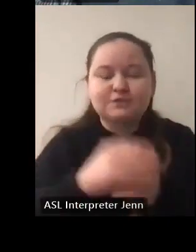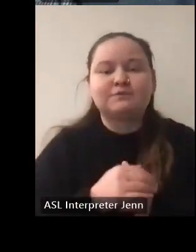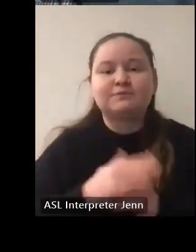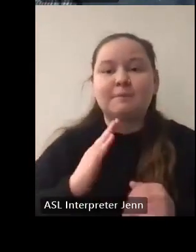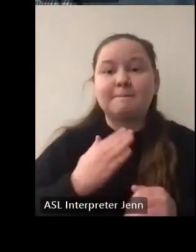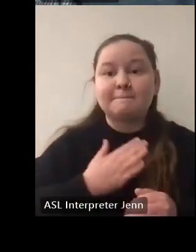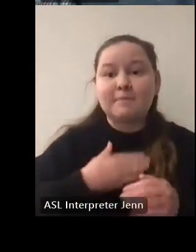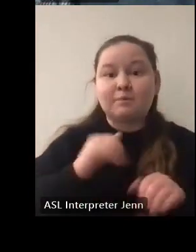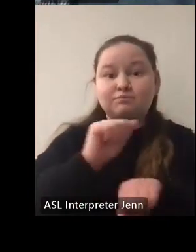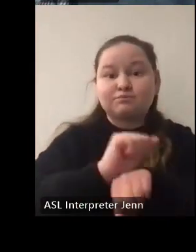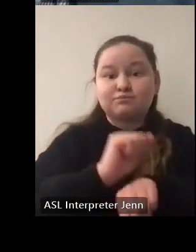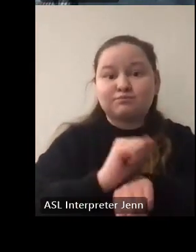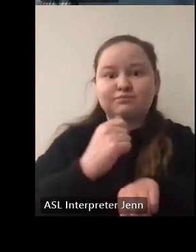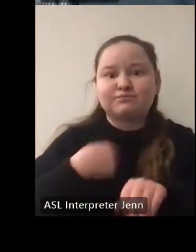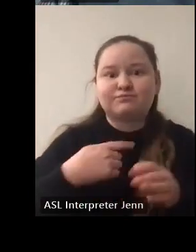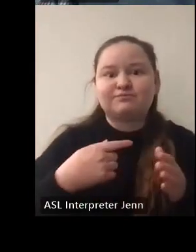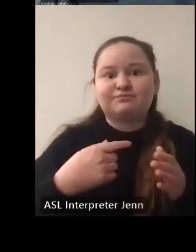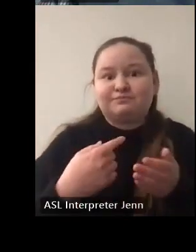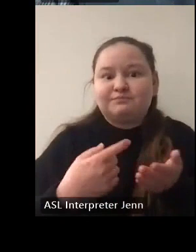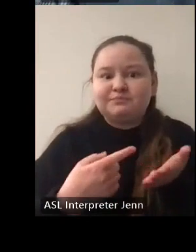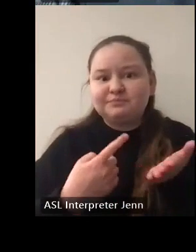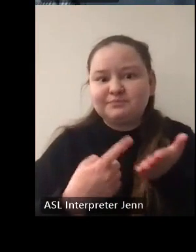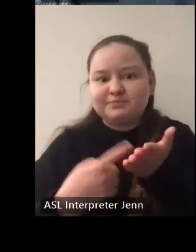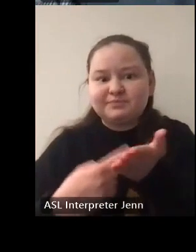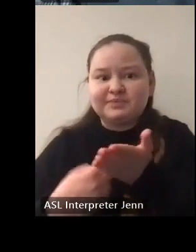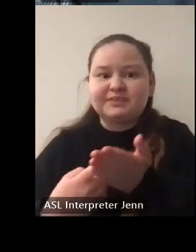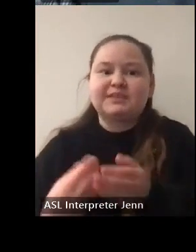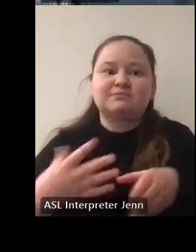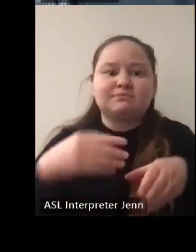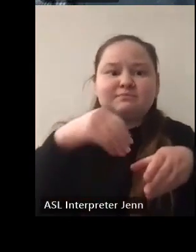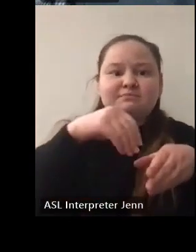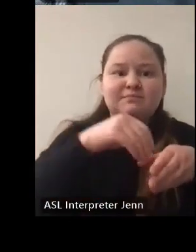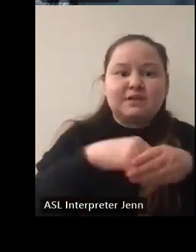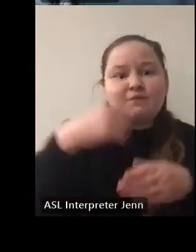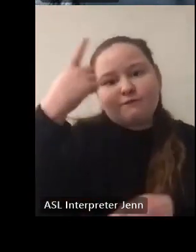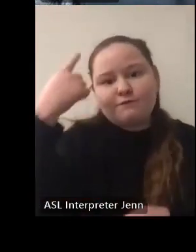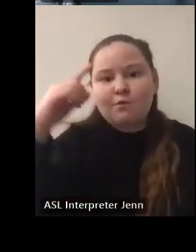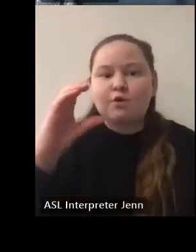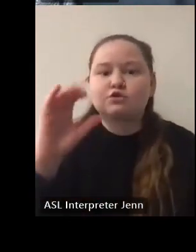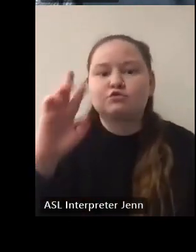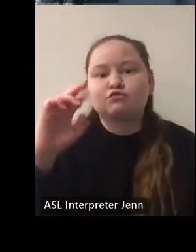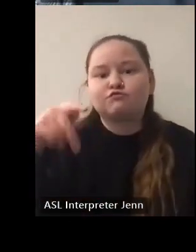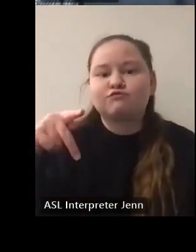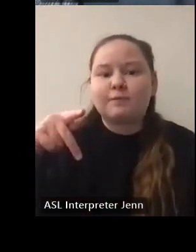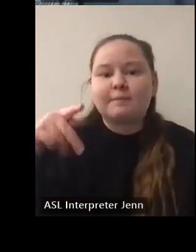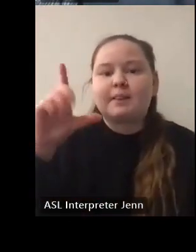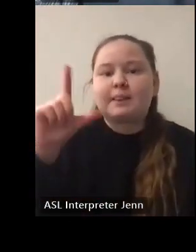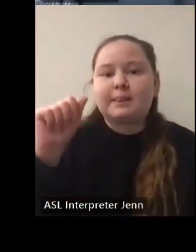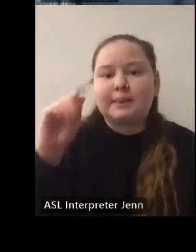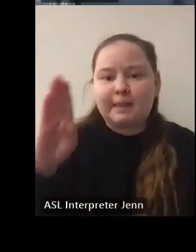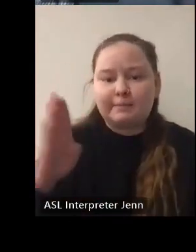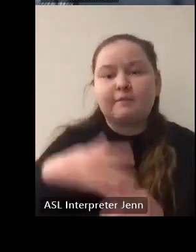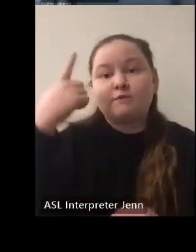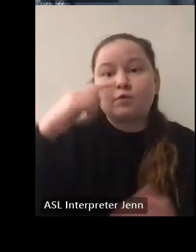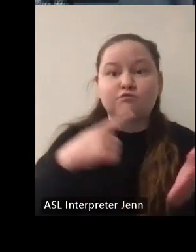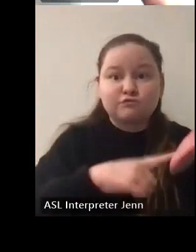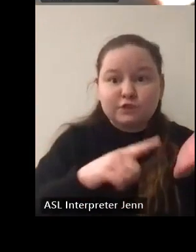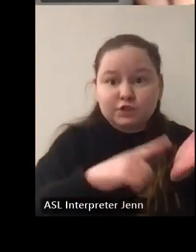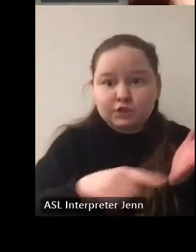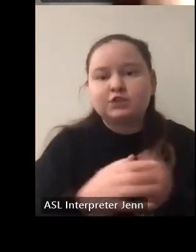and for CRIP Lab in research, for theory, in art, and for action. So a